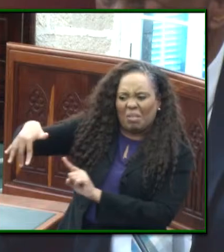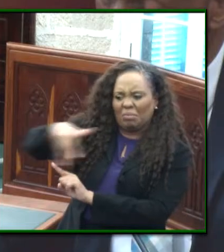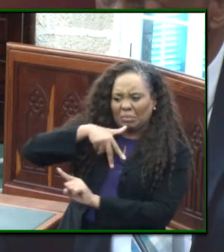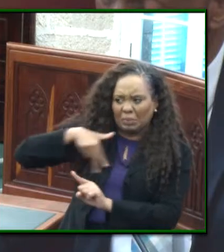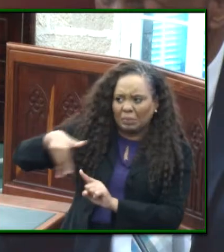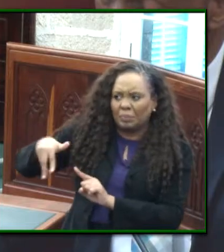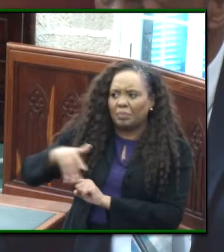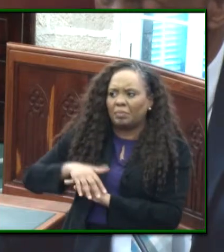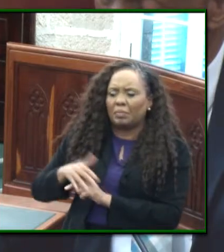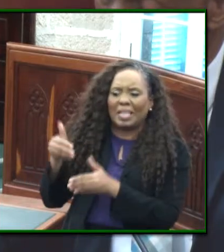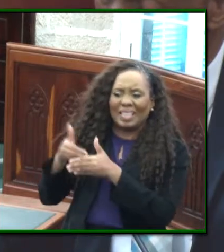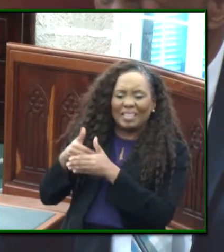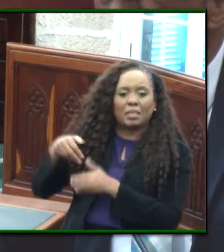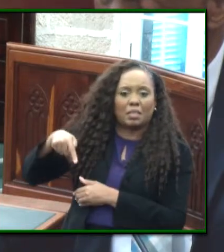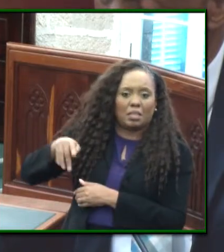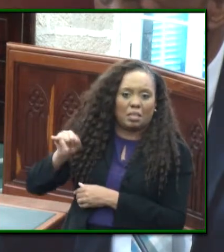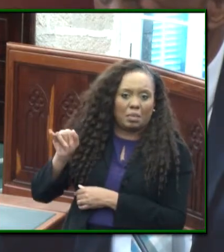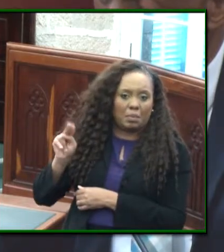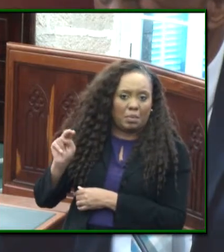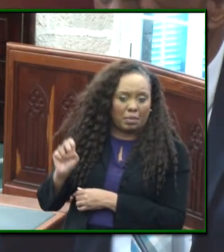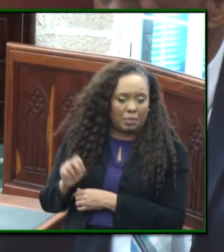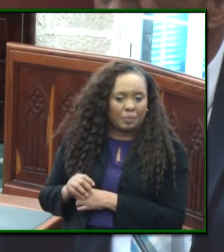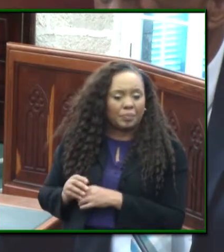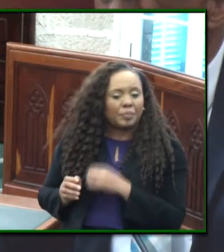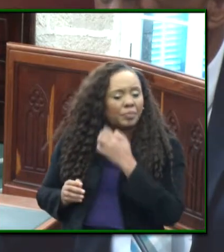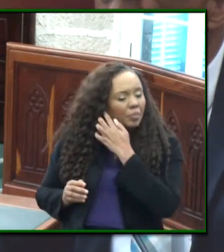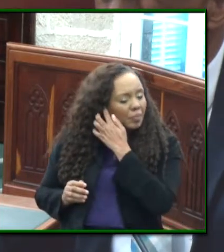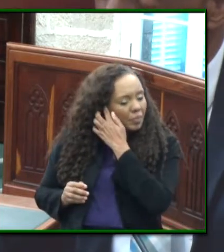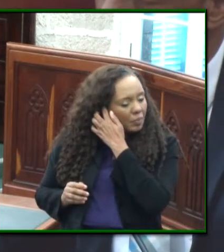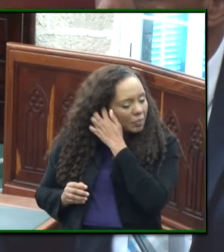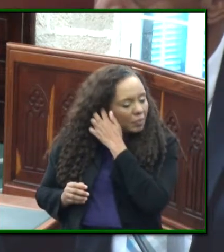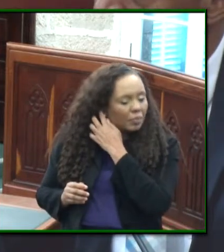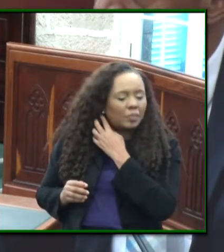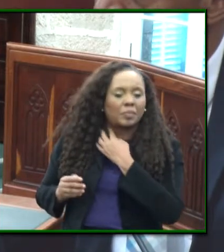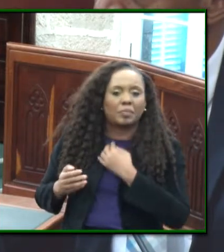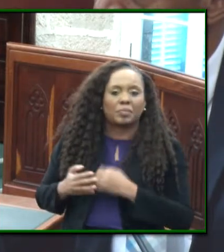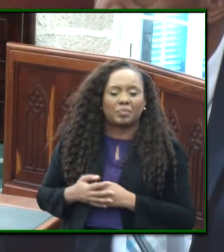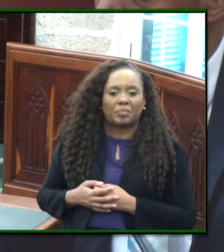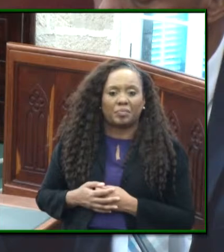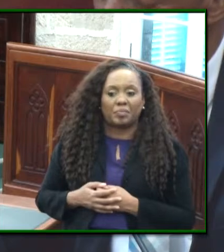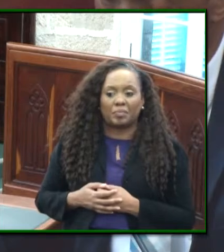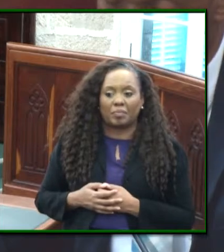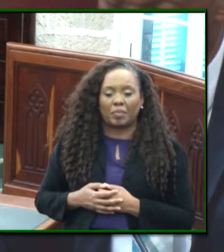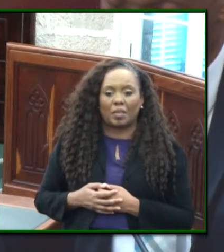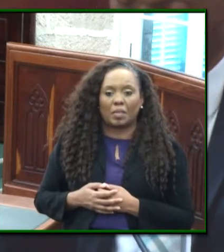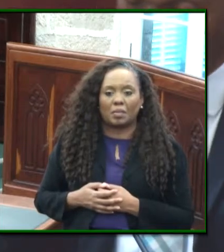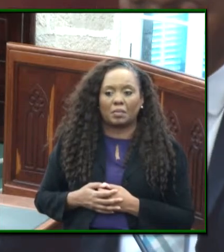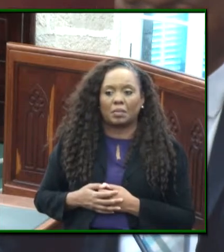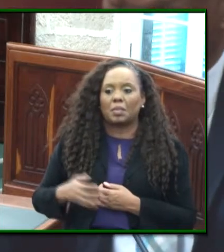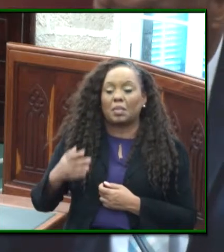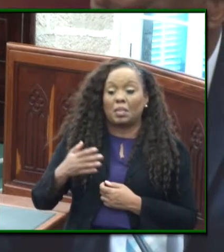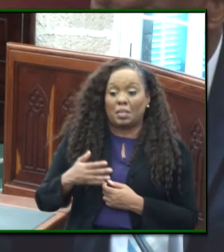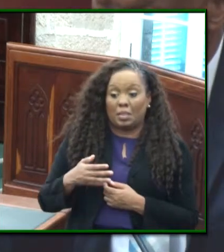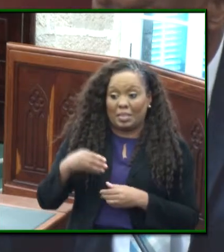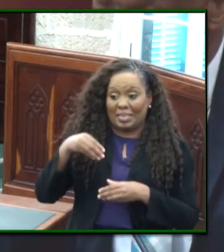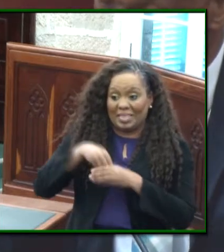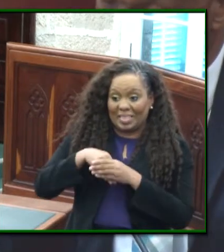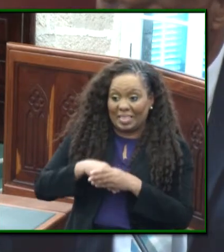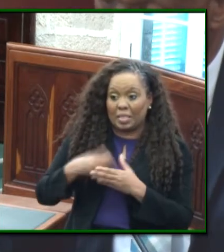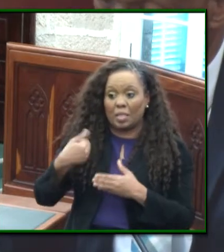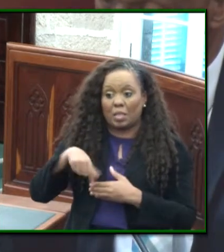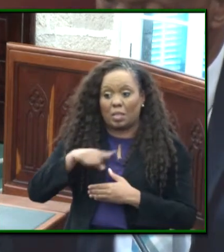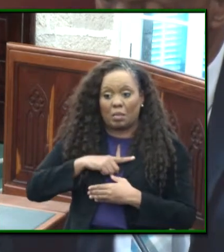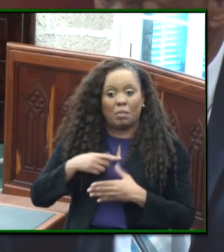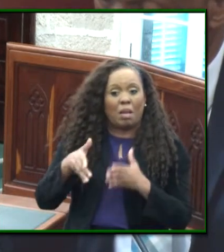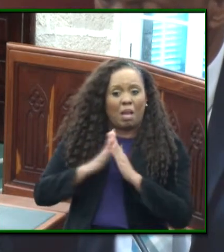in proximity to. But these estimates do provide for an increase in CCTV